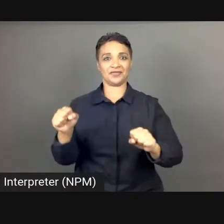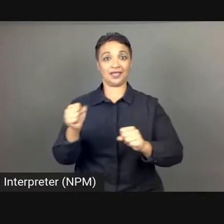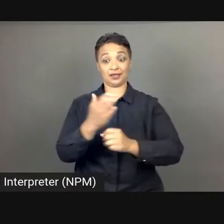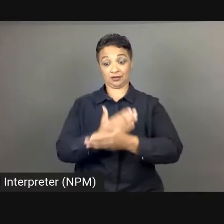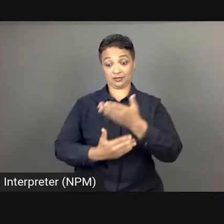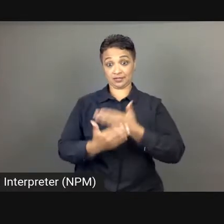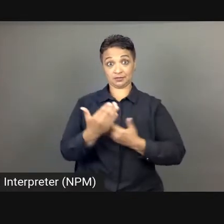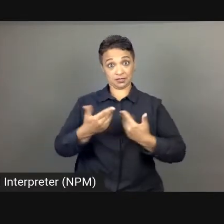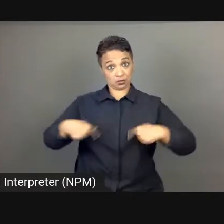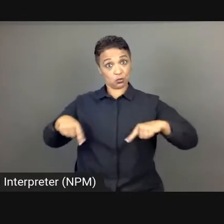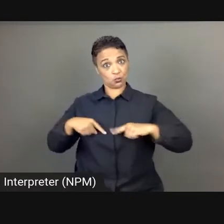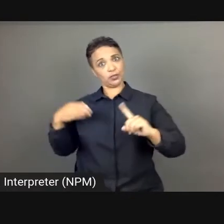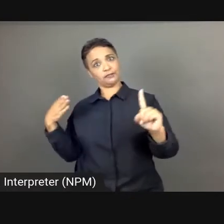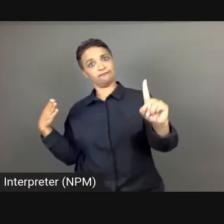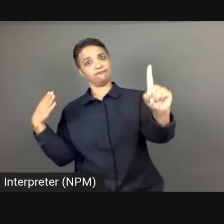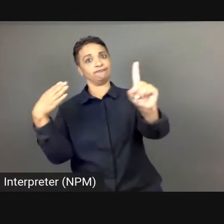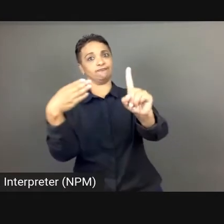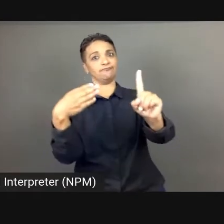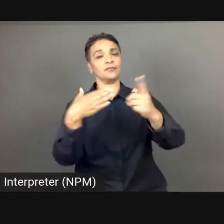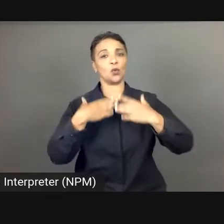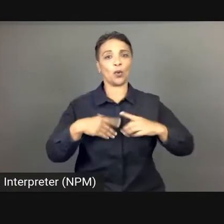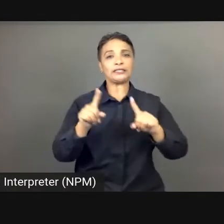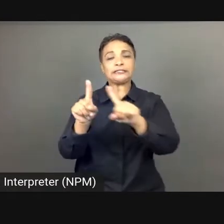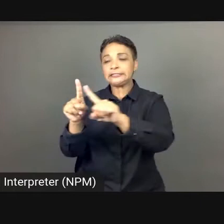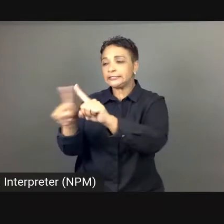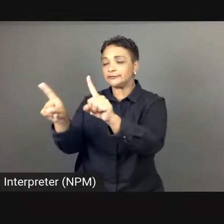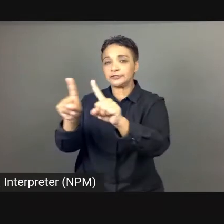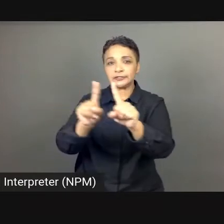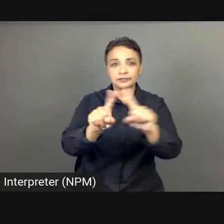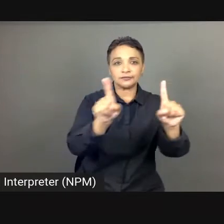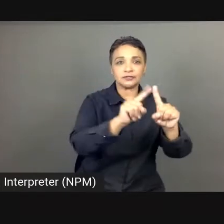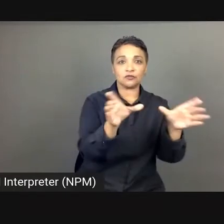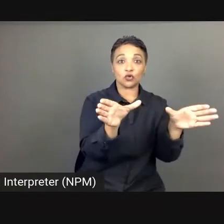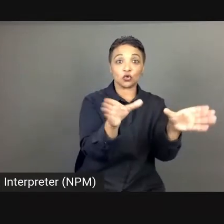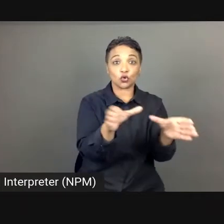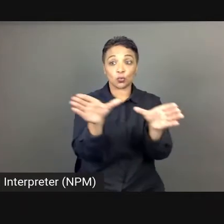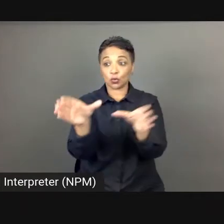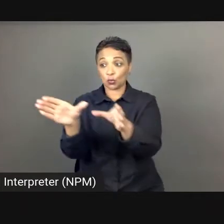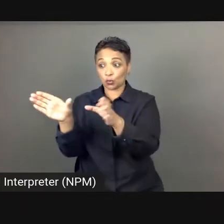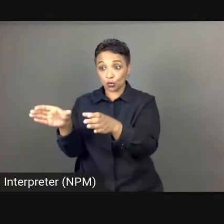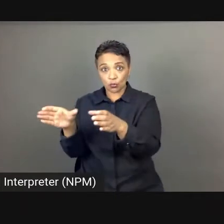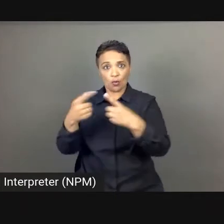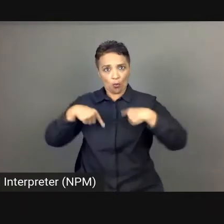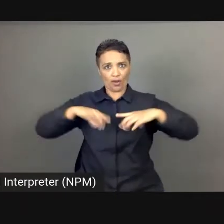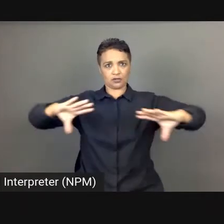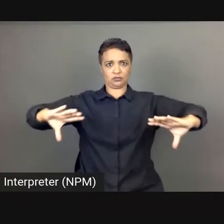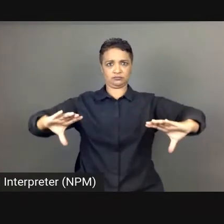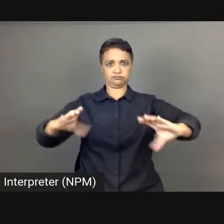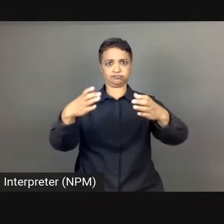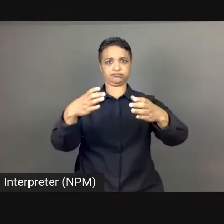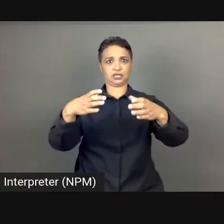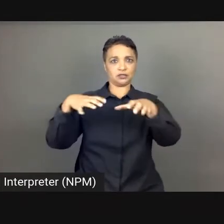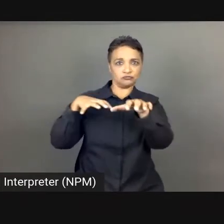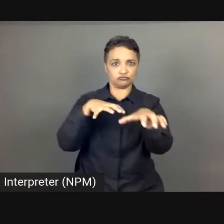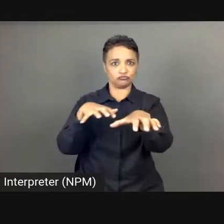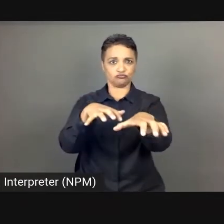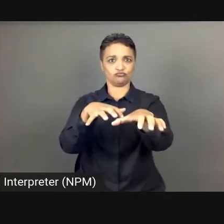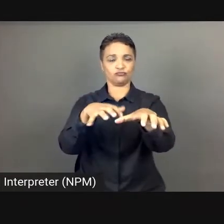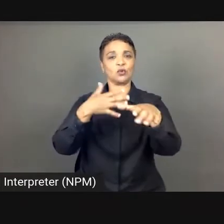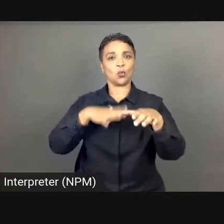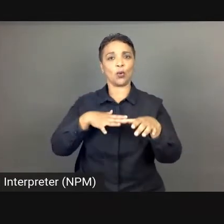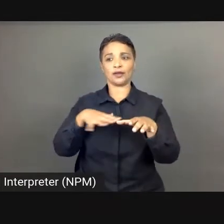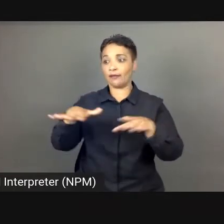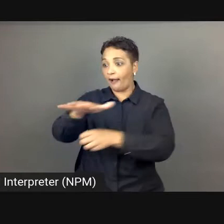towards, wanting to work together, wanting to see that their issues are being taken care of or being considered in the communities